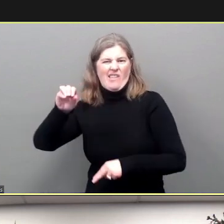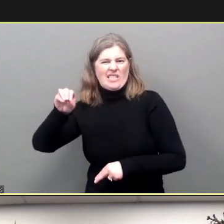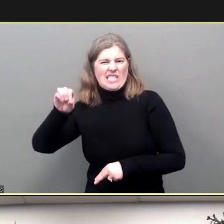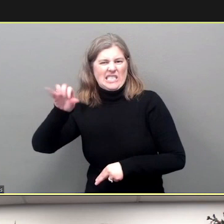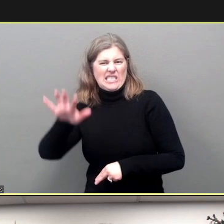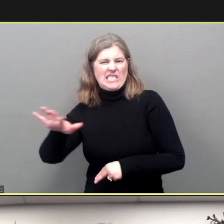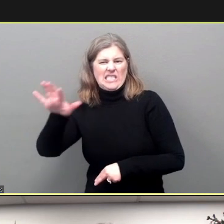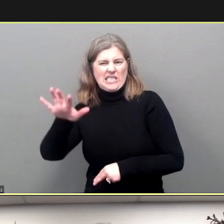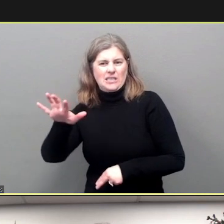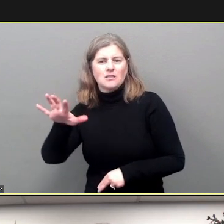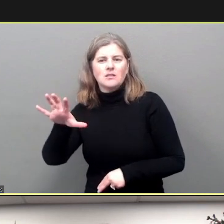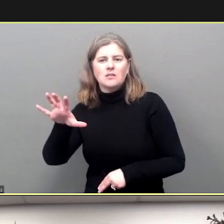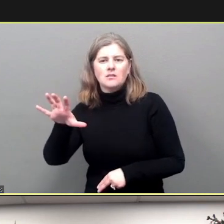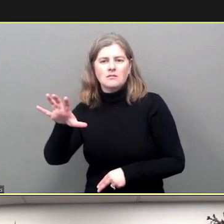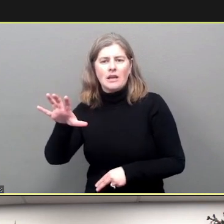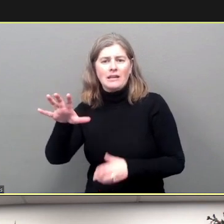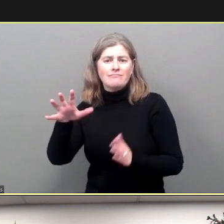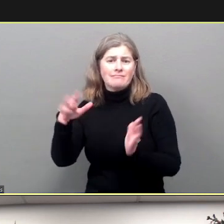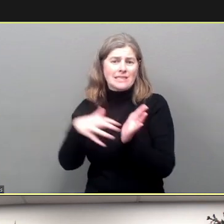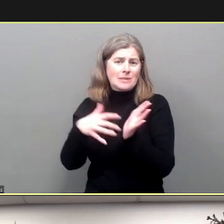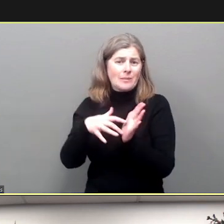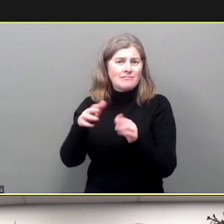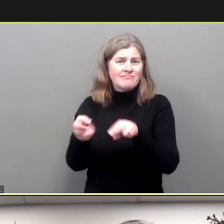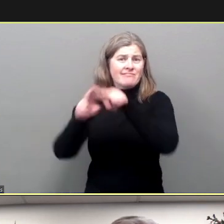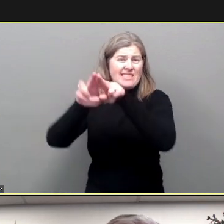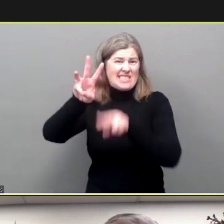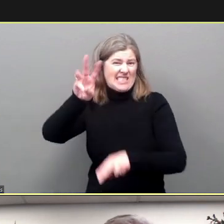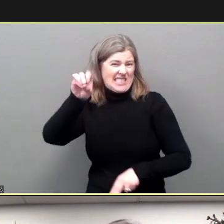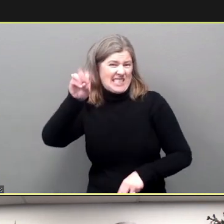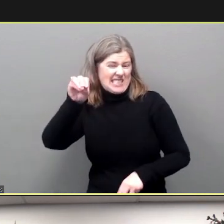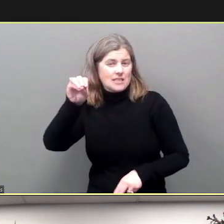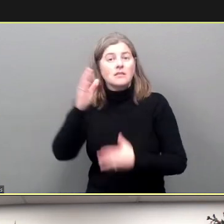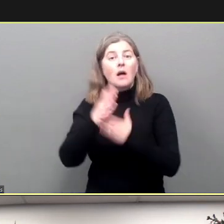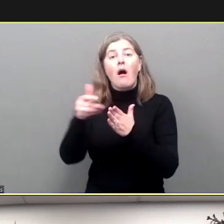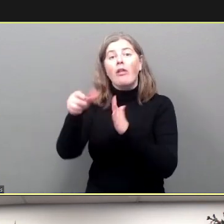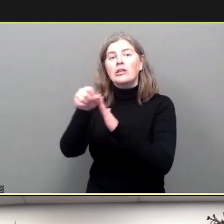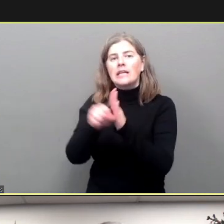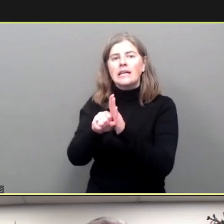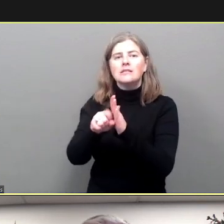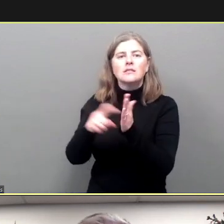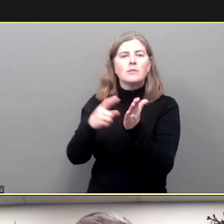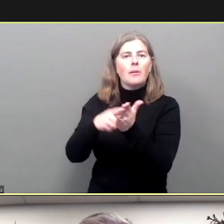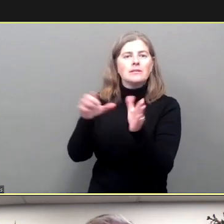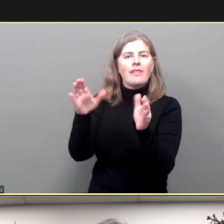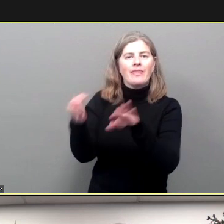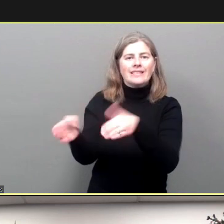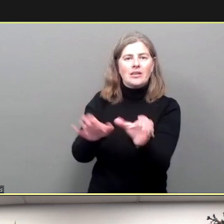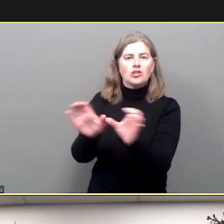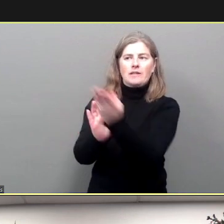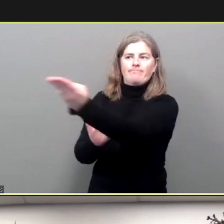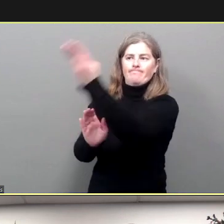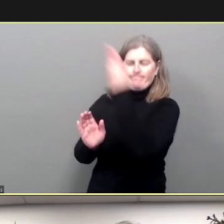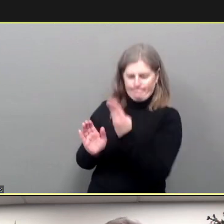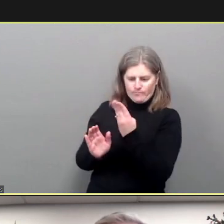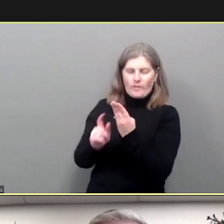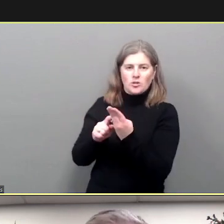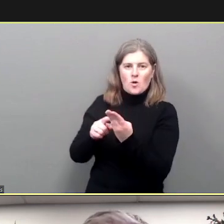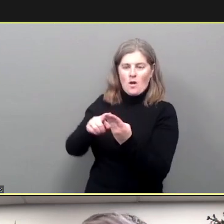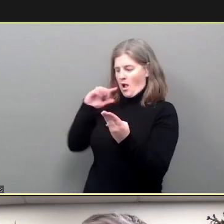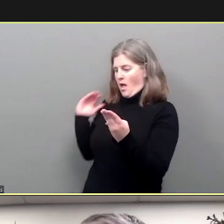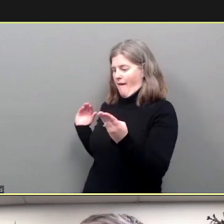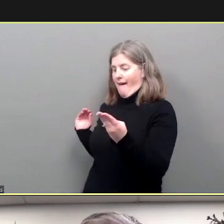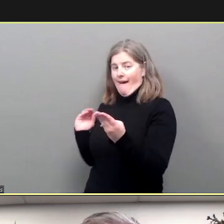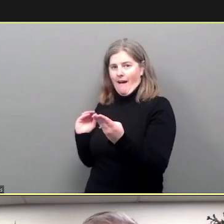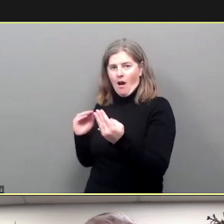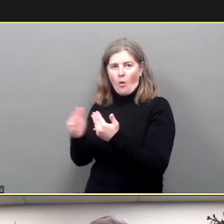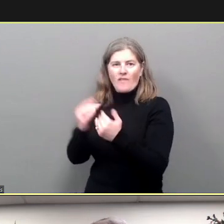And even 60s. So we do, particularly from other states, get late death certificates. And we add those in on the